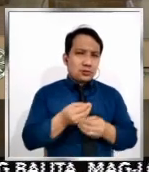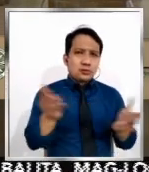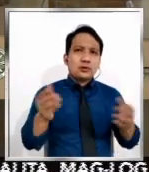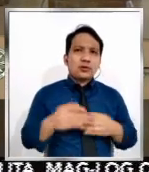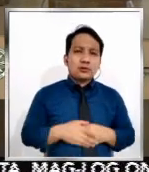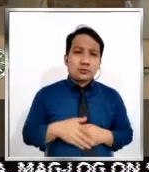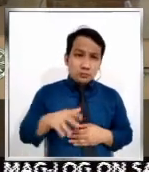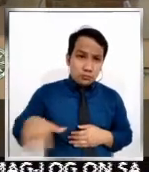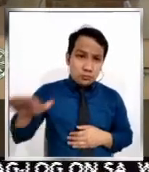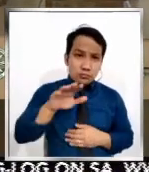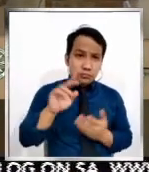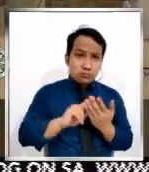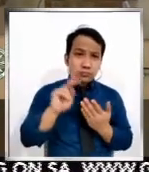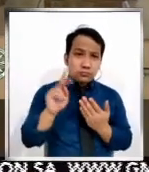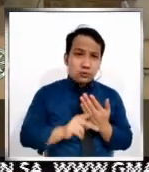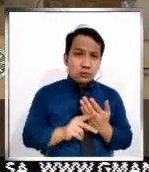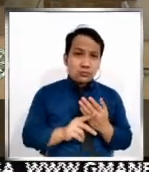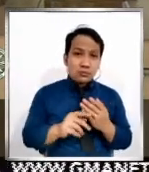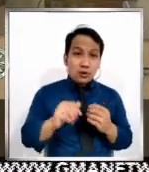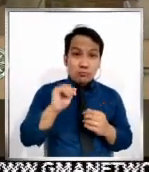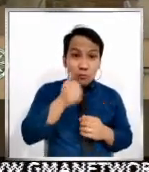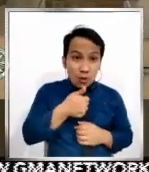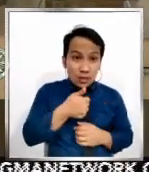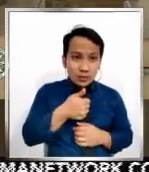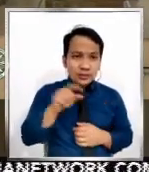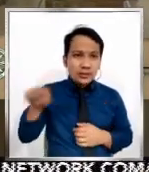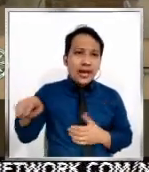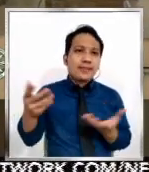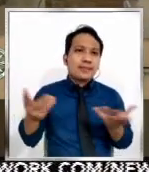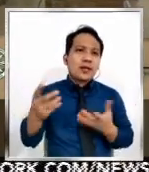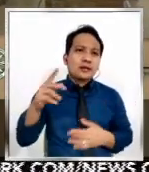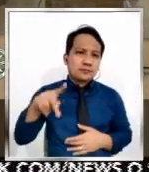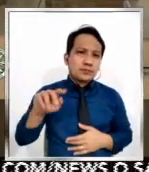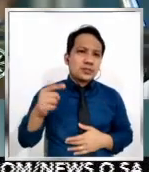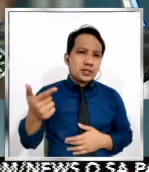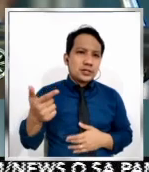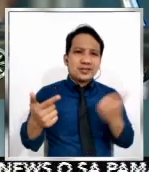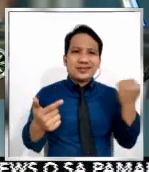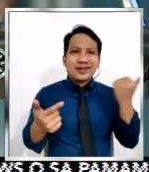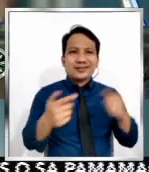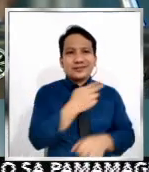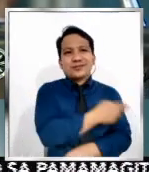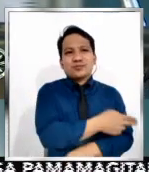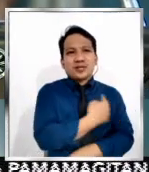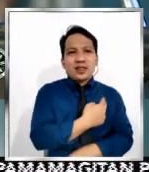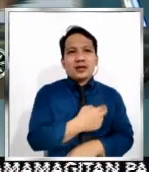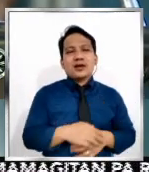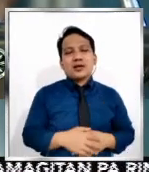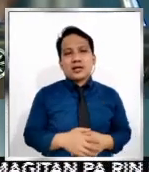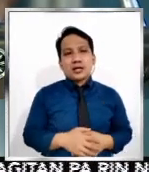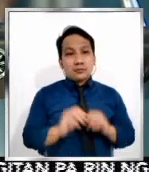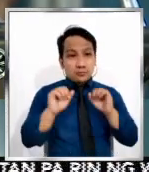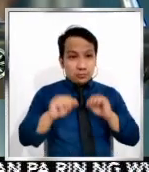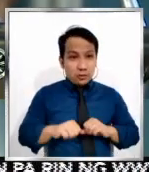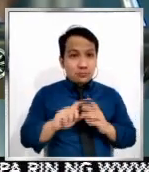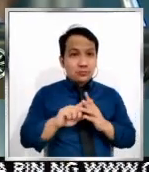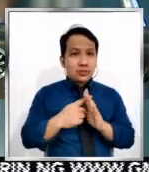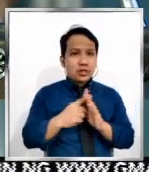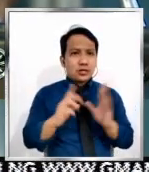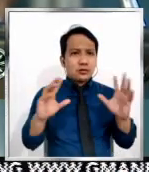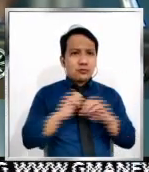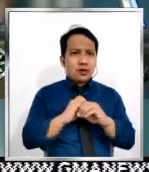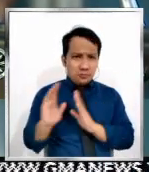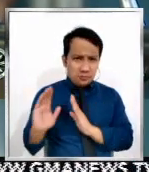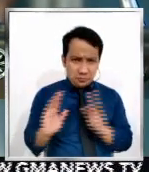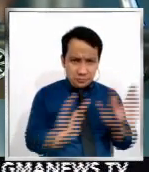start on Monday at PGH and other hospitals. As we ramp up our preparations for the